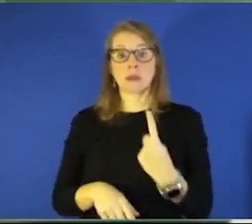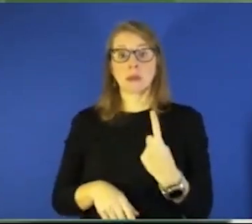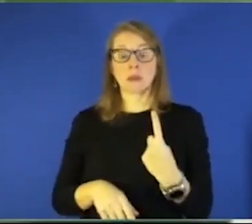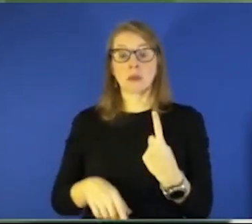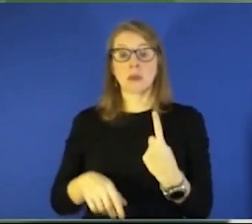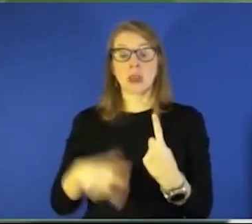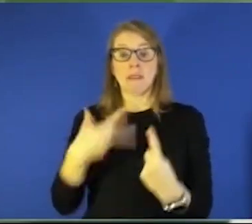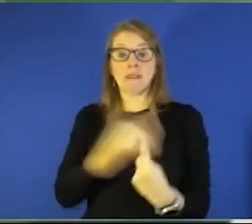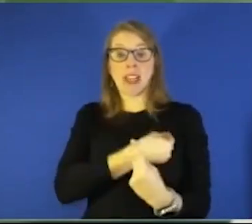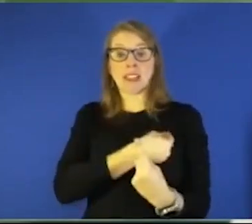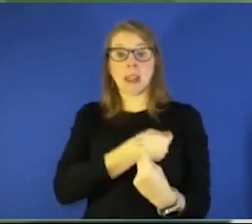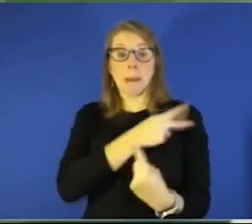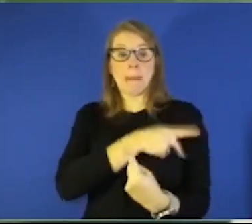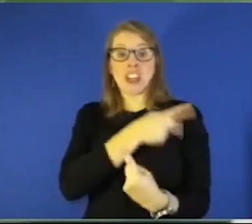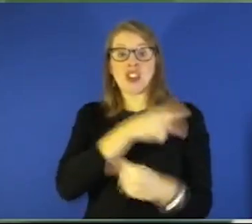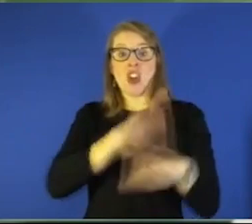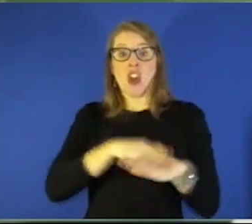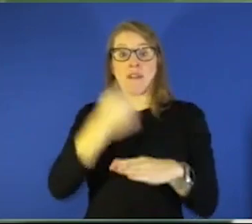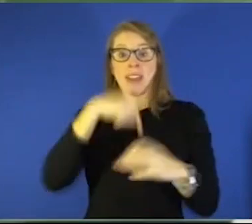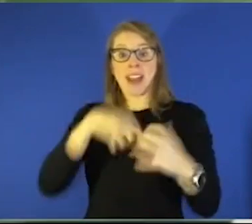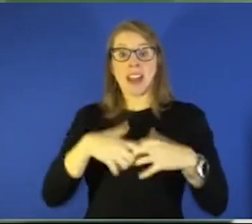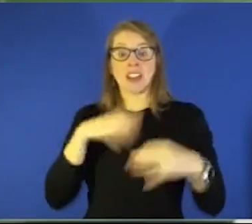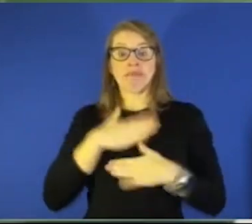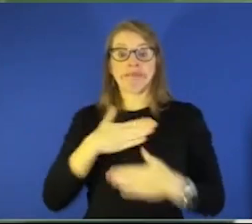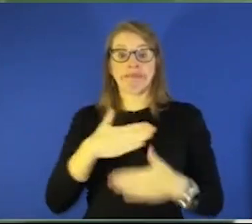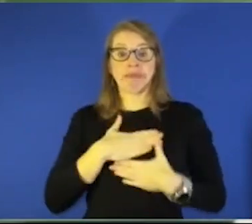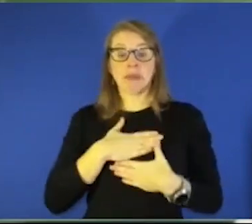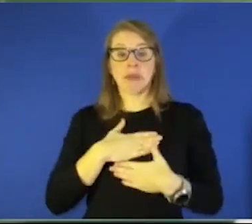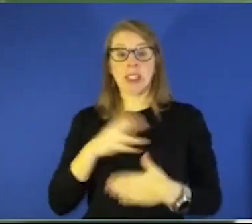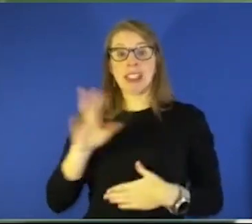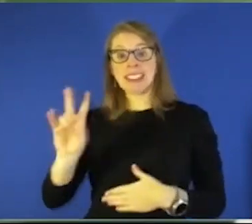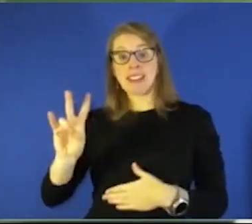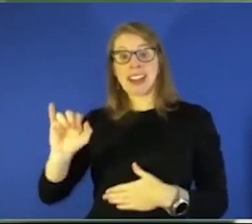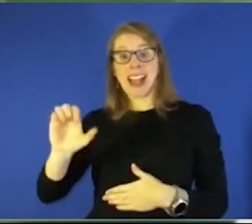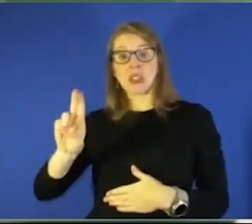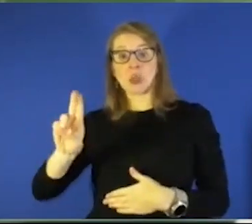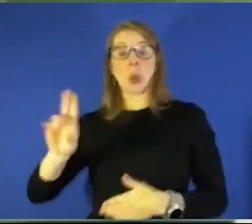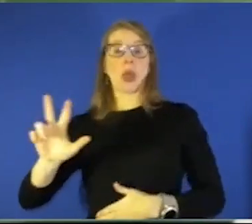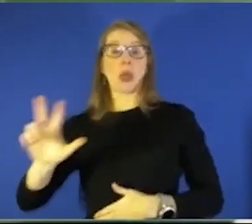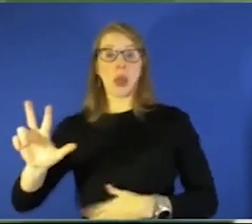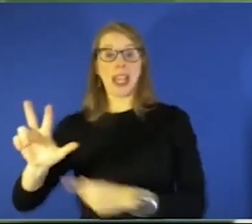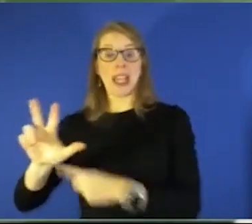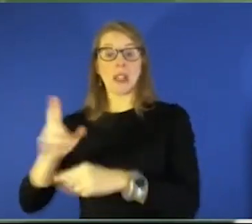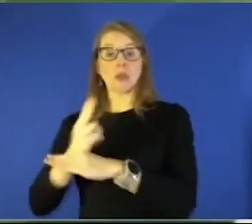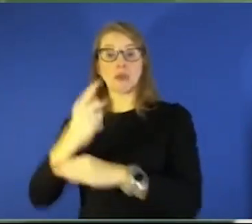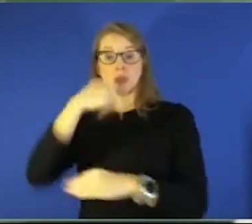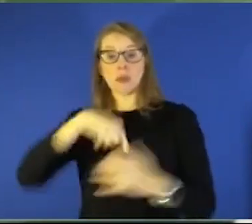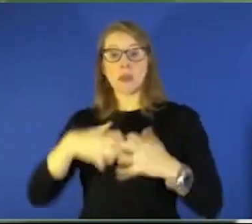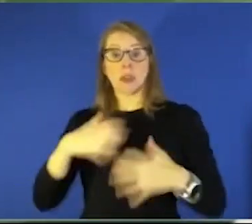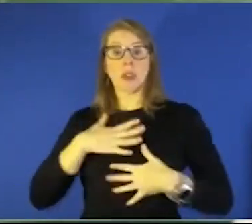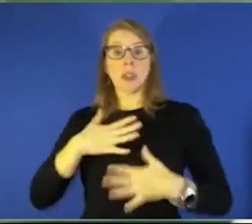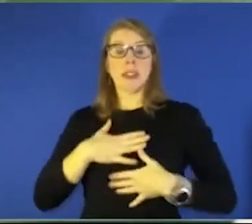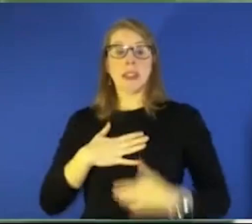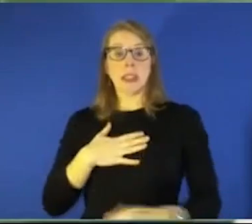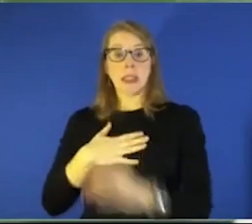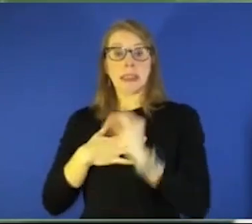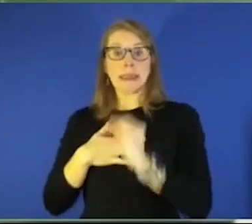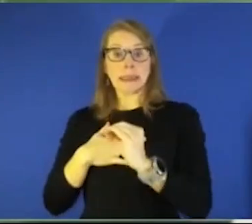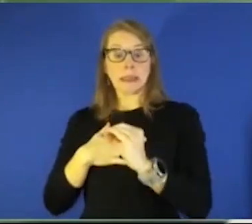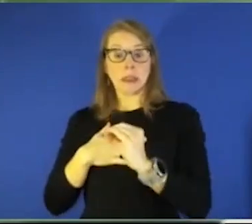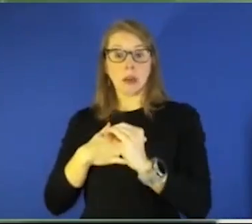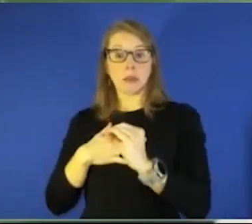on a ventilator. Yesterday, we had 7 in ICU, 3 on ventilators, and again, 0 vaccinated person on the